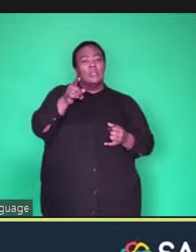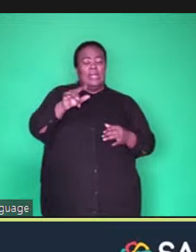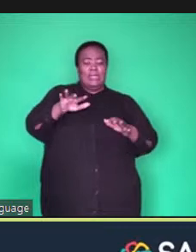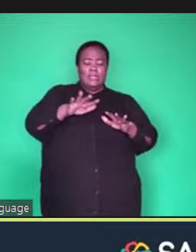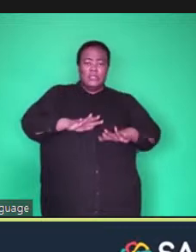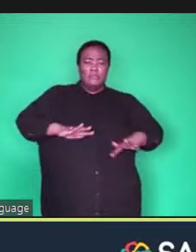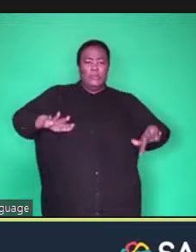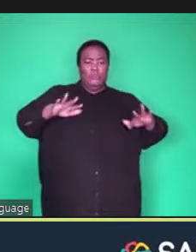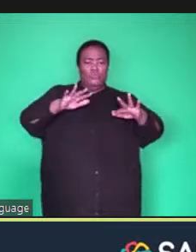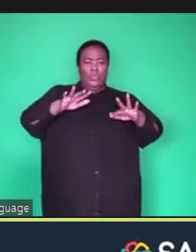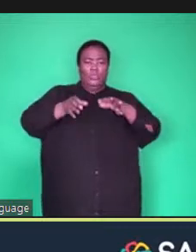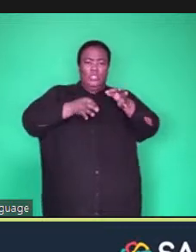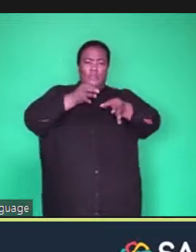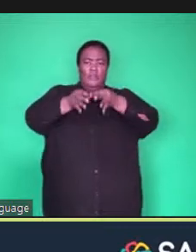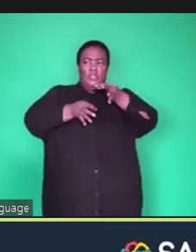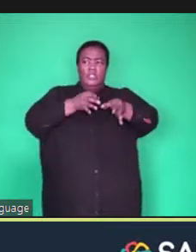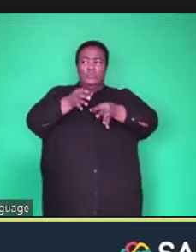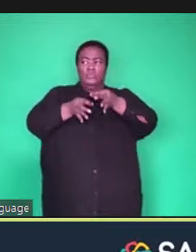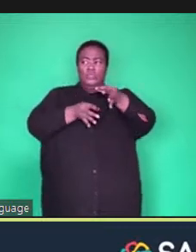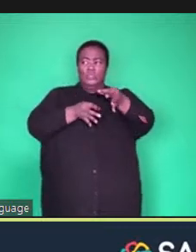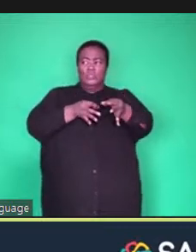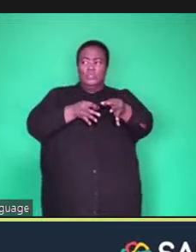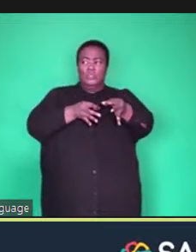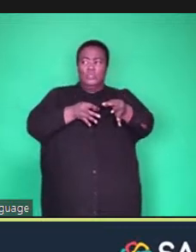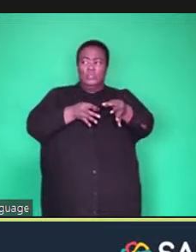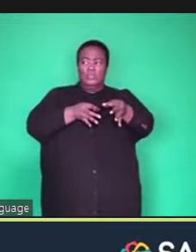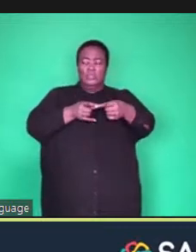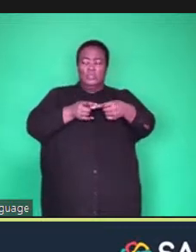who's residing,